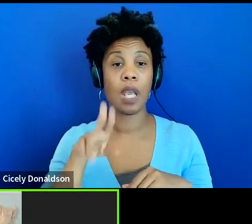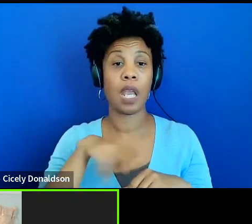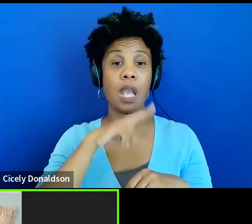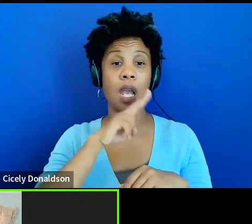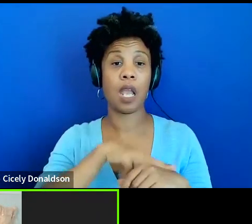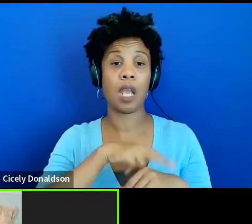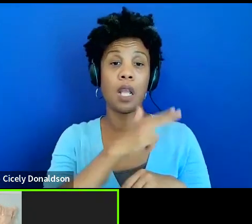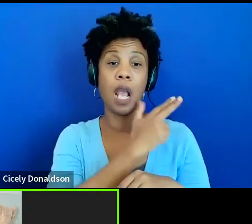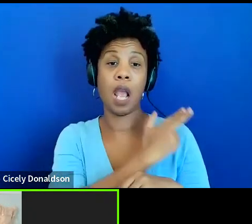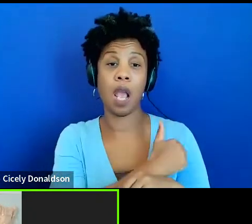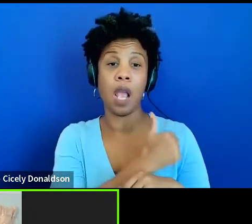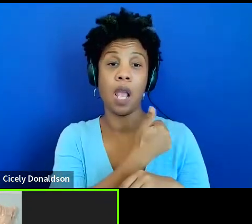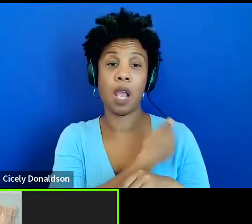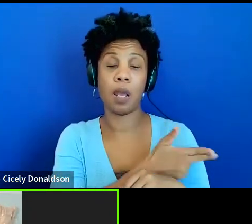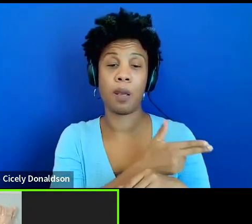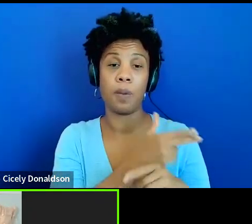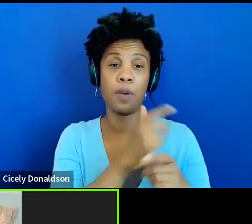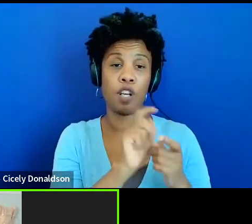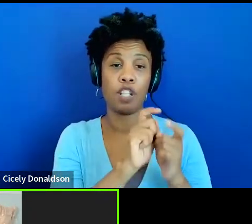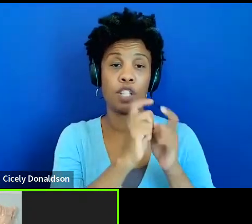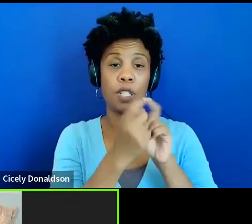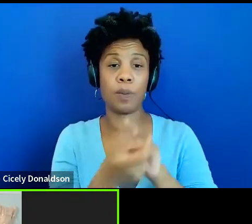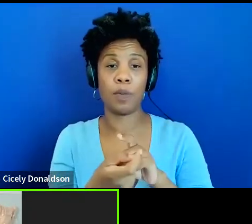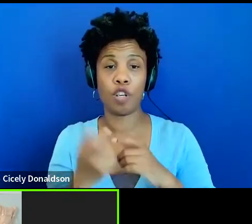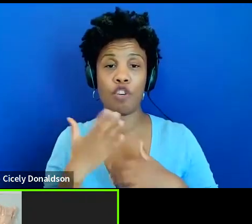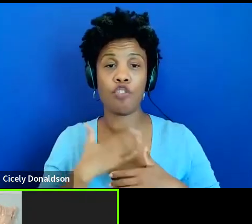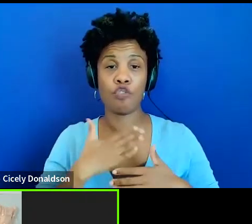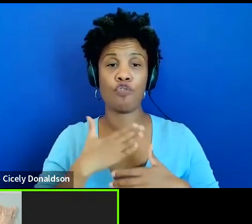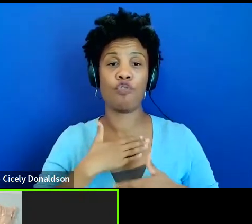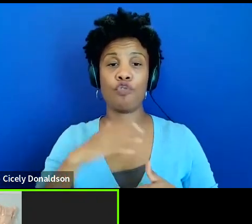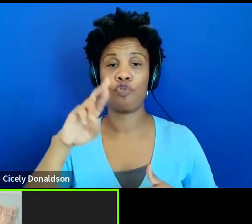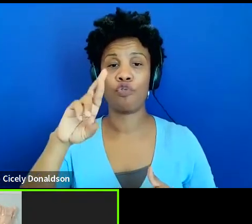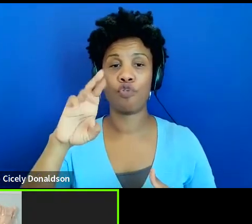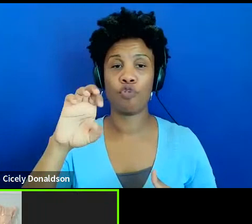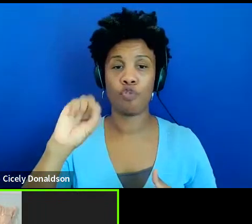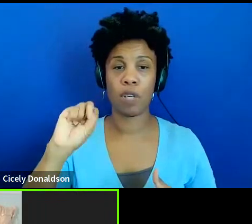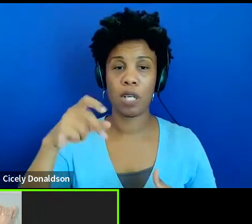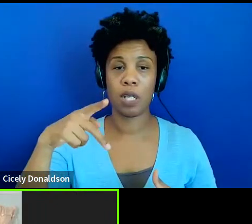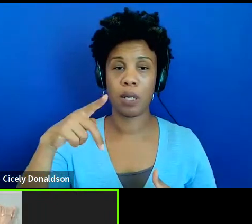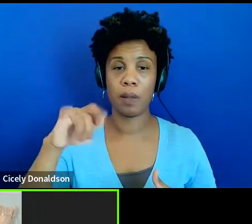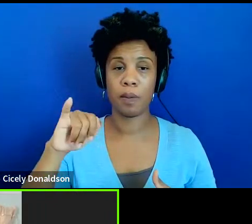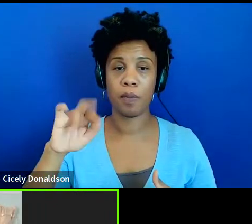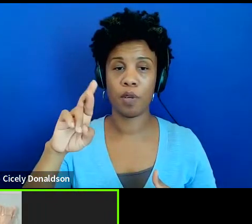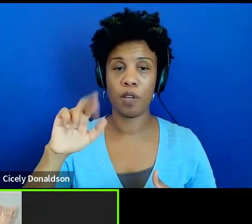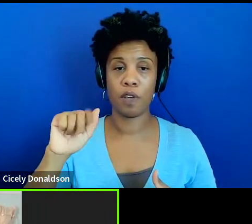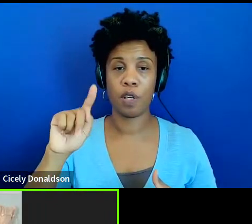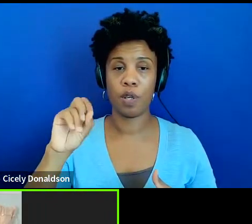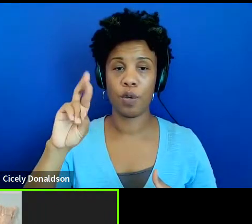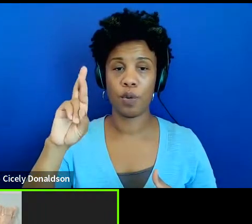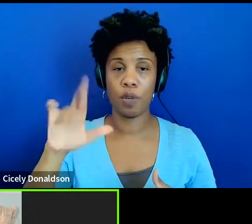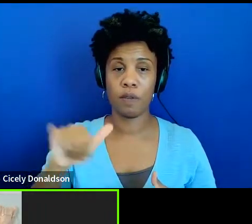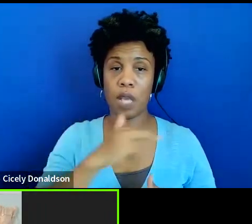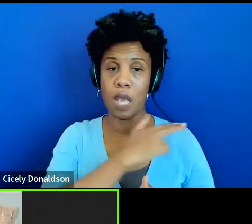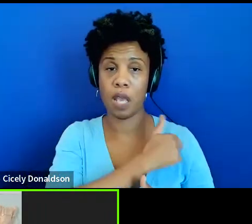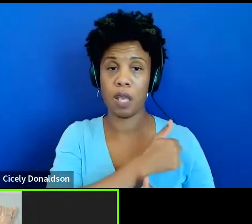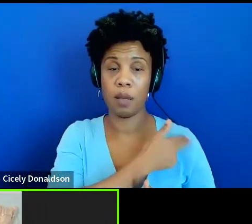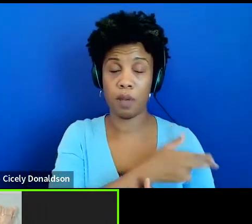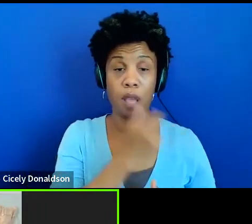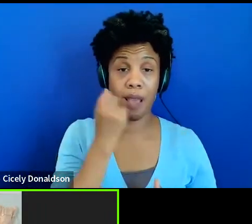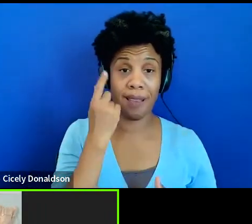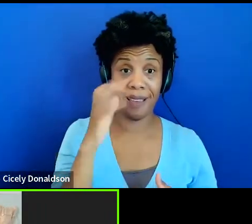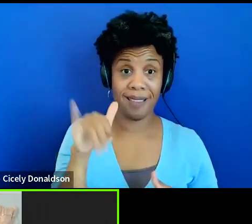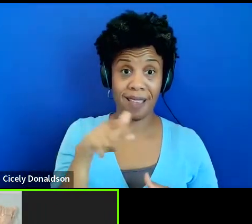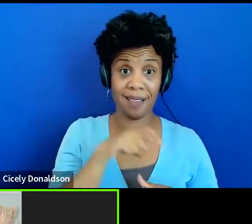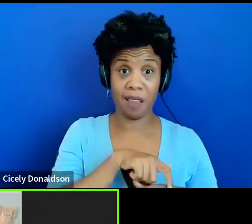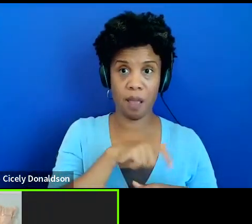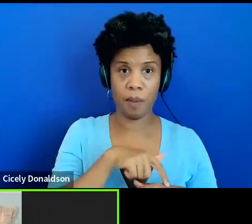a respiratory hospital because we had a new hospital in waiting that was not yet